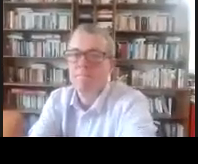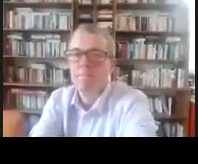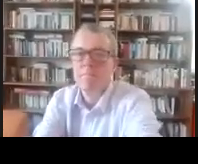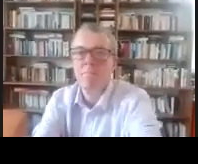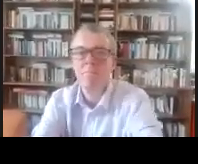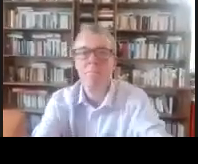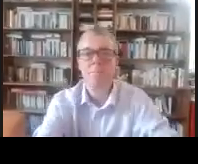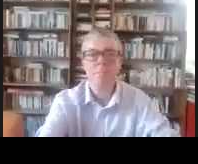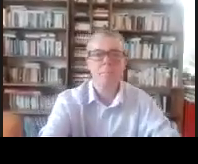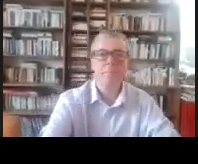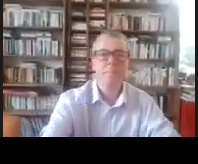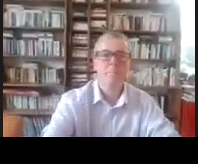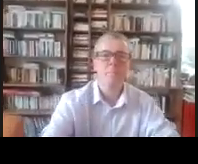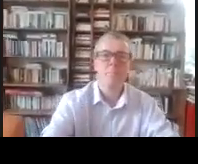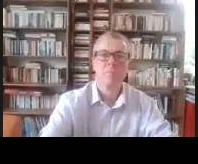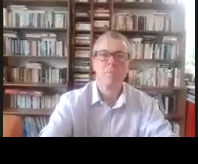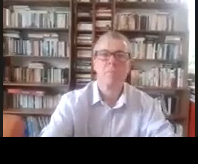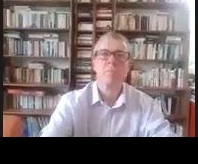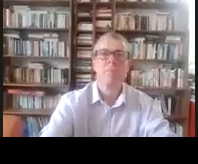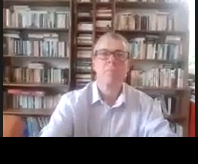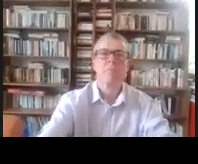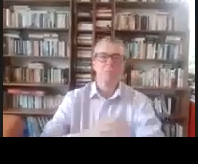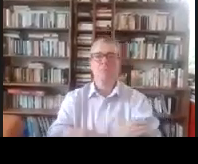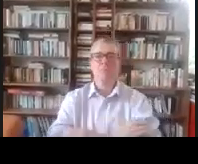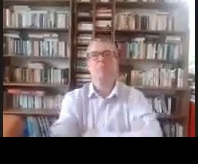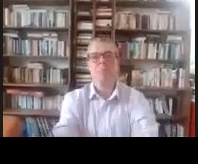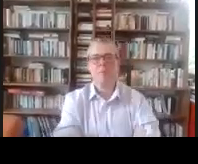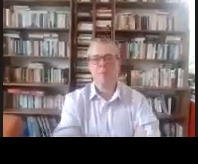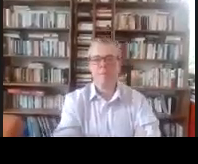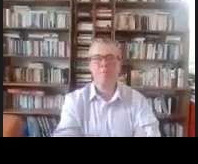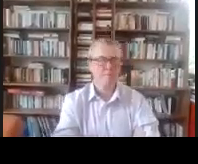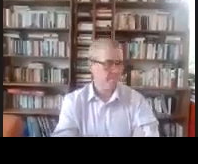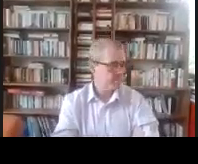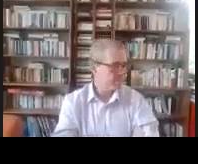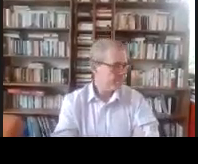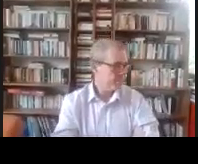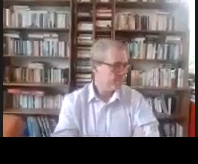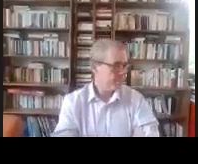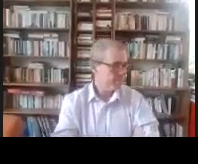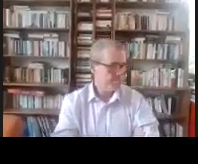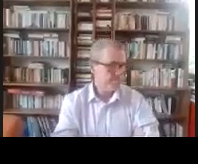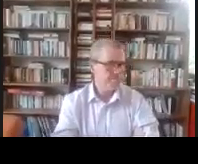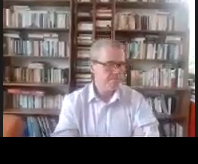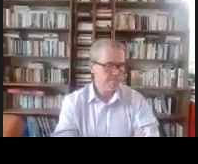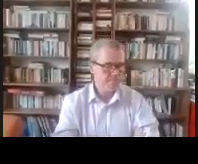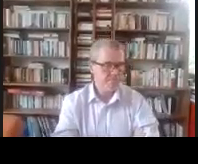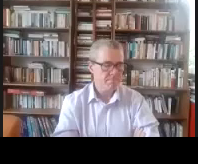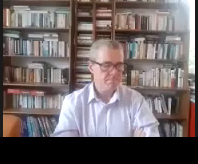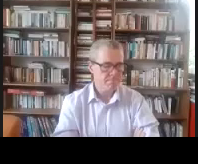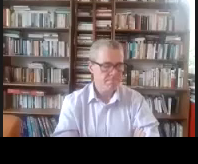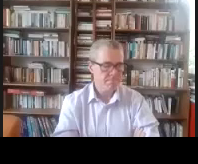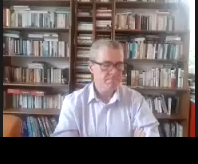their family members have, and it's too hard to watch something like that and too upsetting. But the fact that it